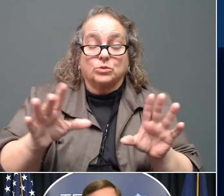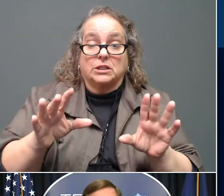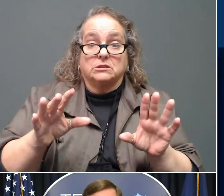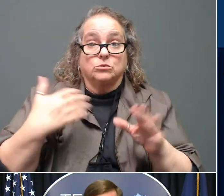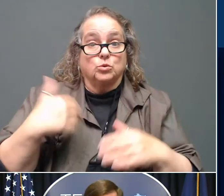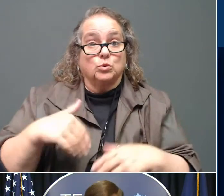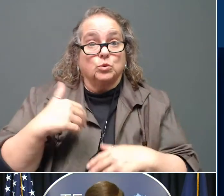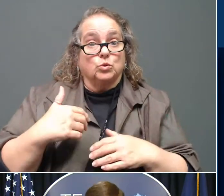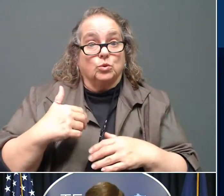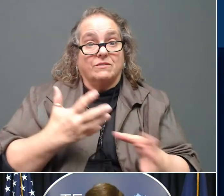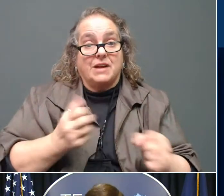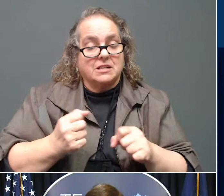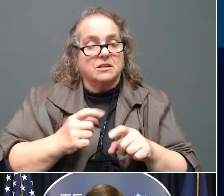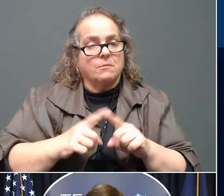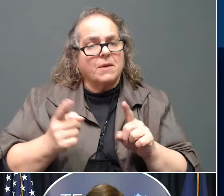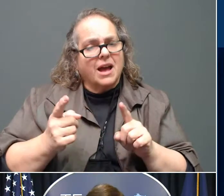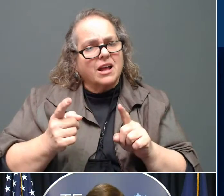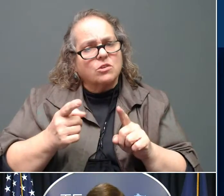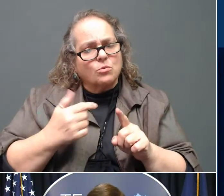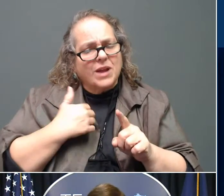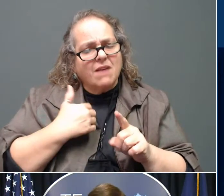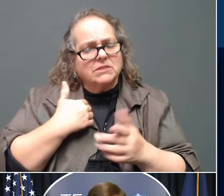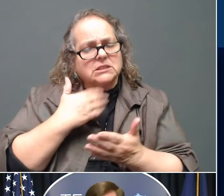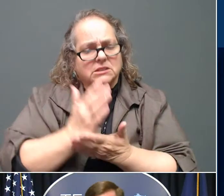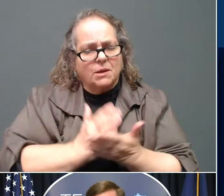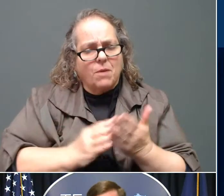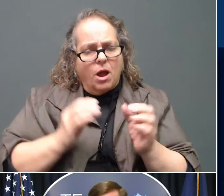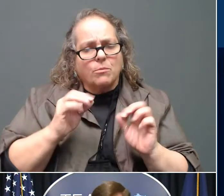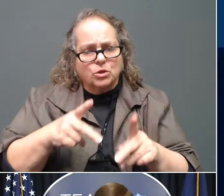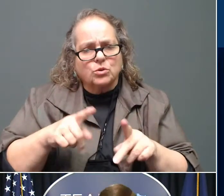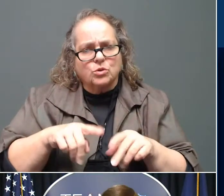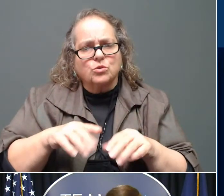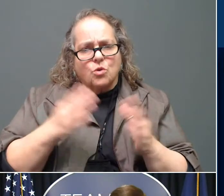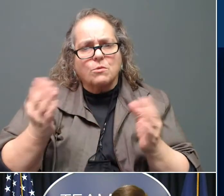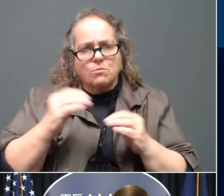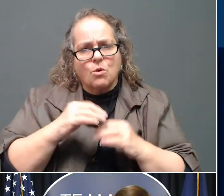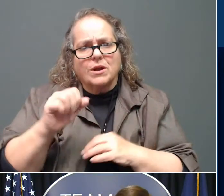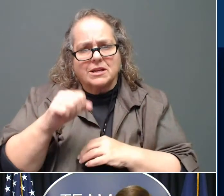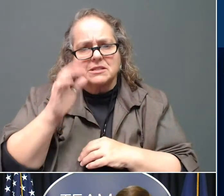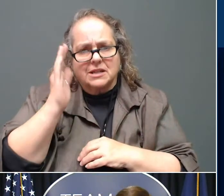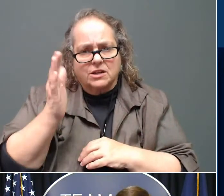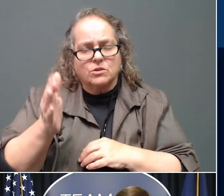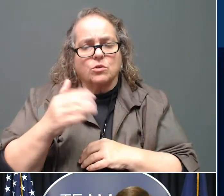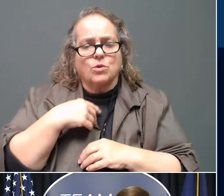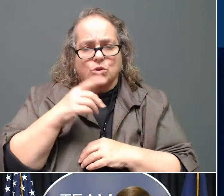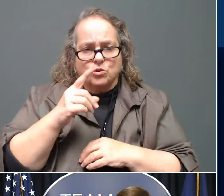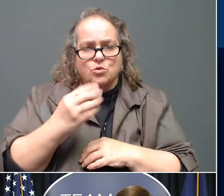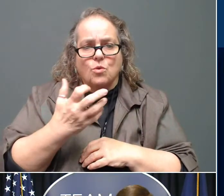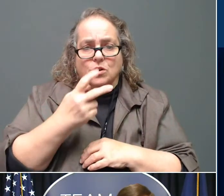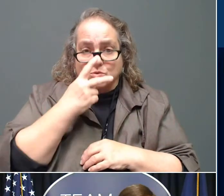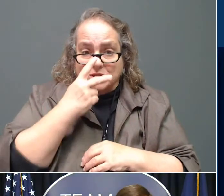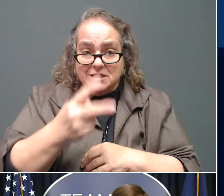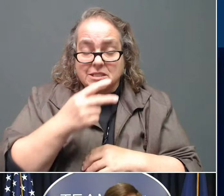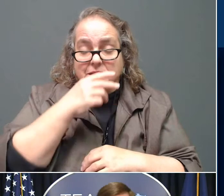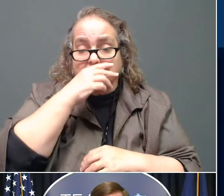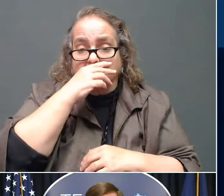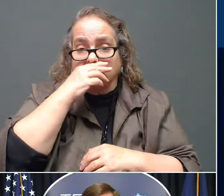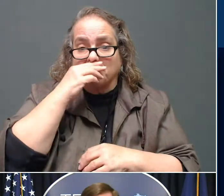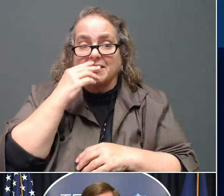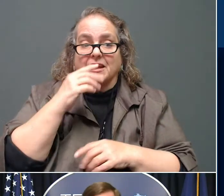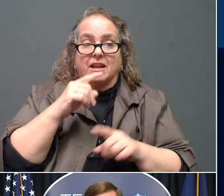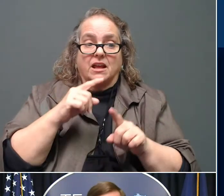isn't opportunity there. And you're right, Tom, we do want to see about the